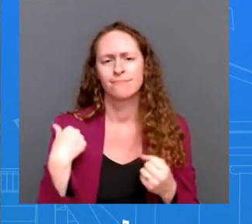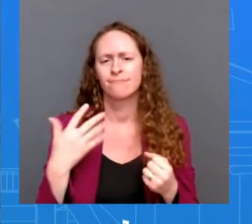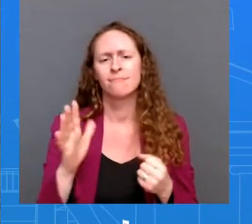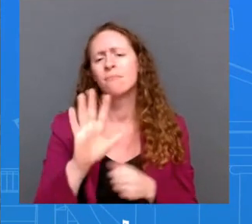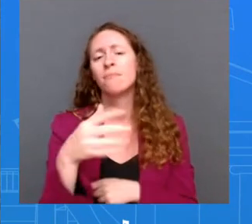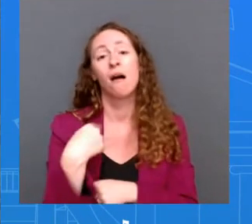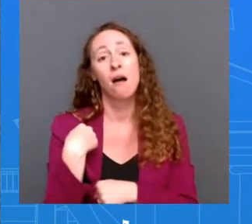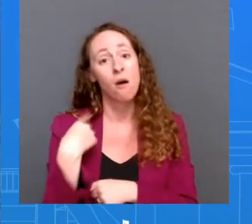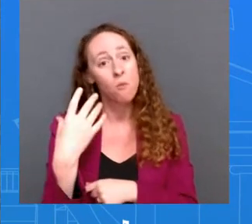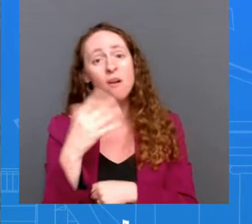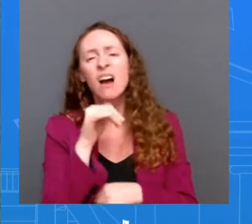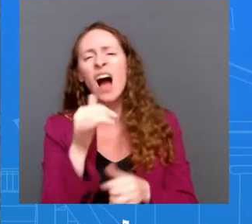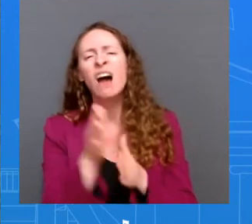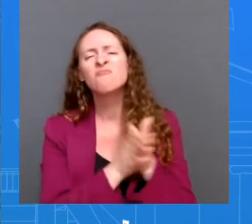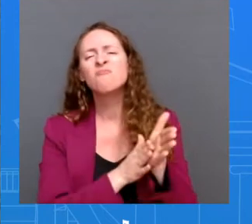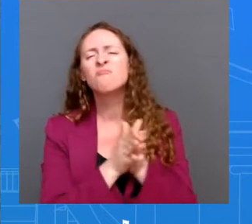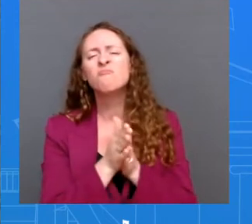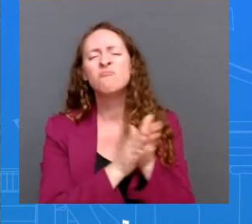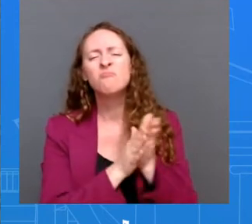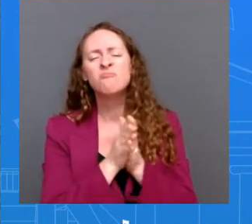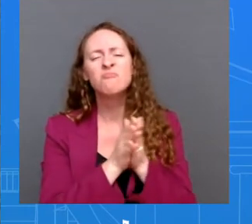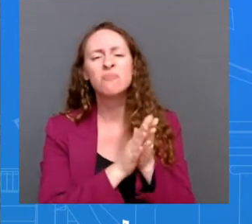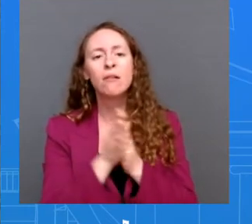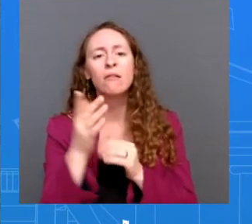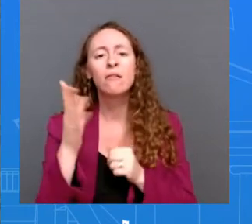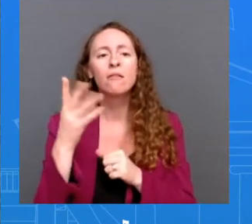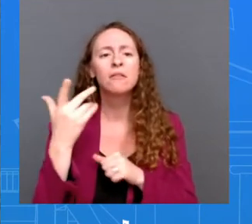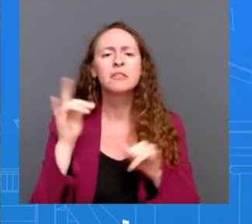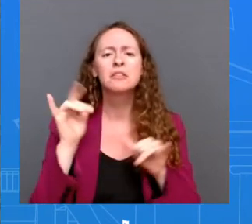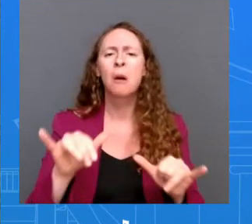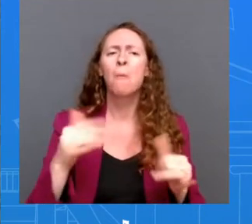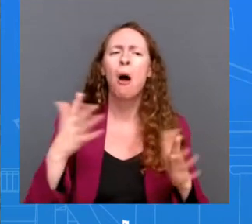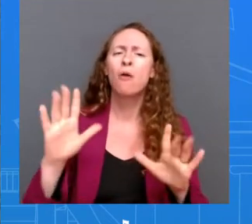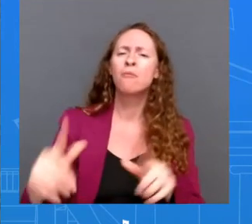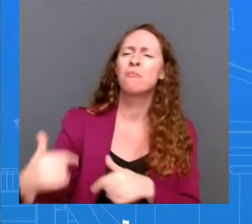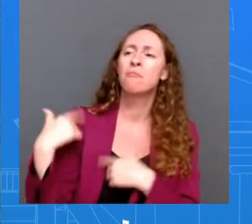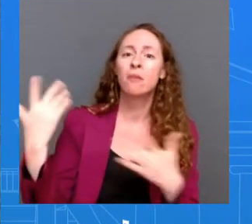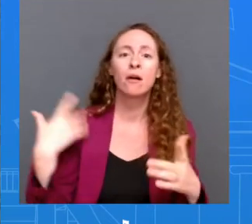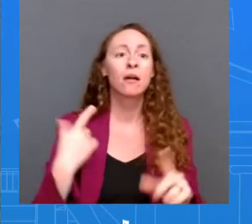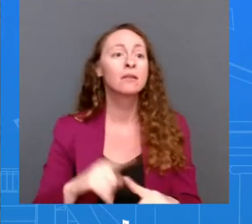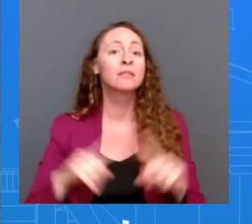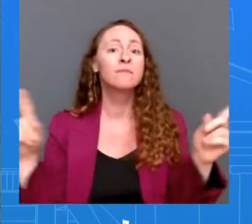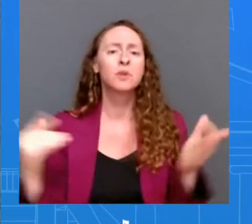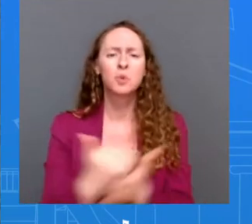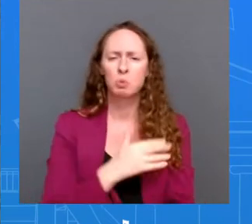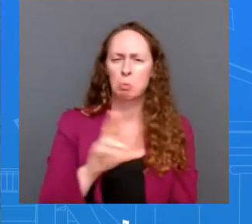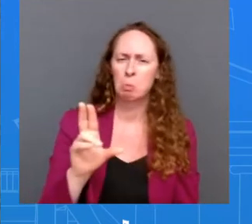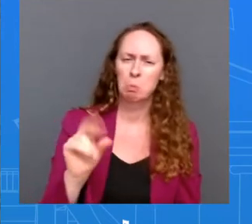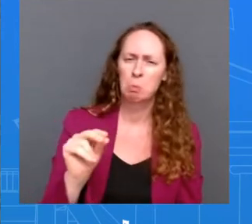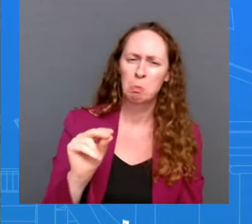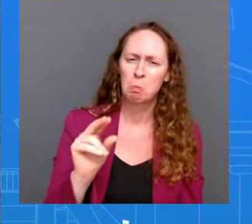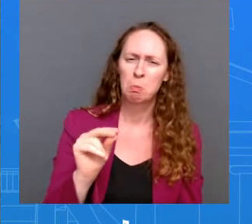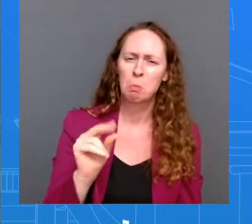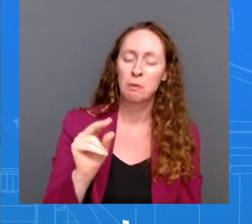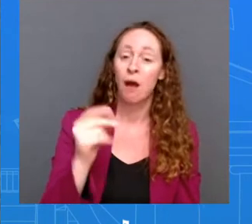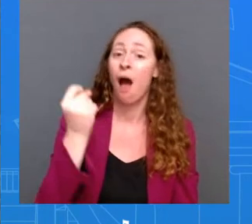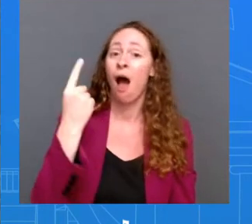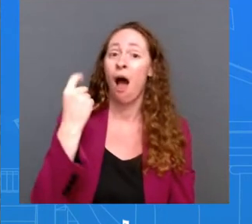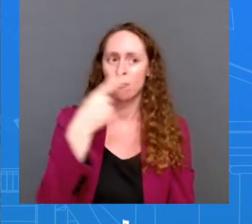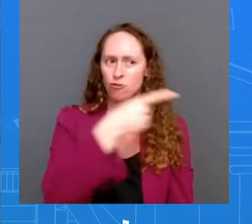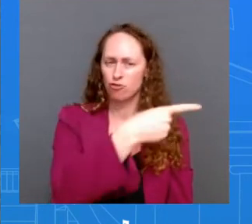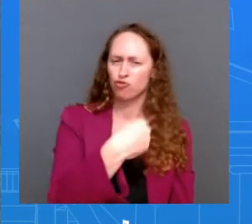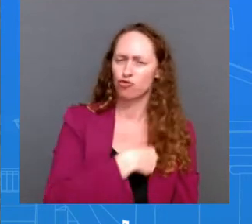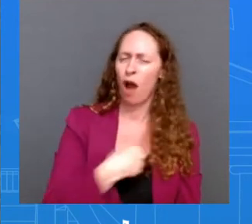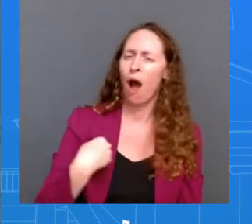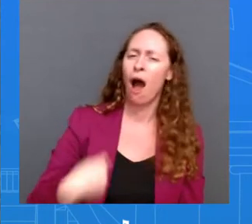As just one example, over the past 2 years, the PRC has more than doubled the number of aircraft that they have flown over the center line that separates China